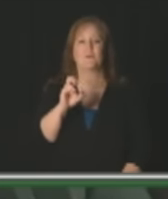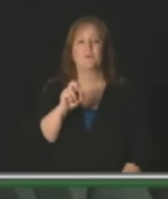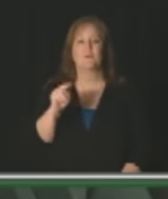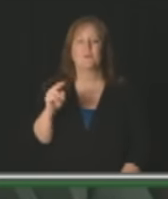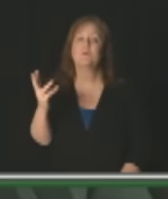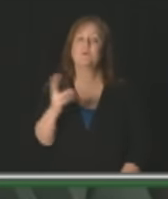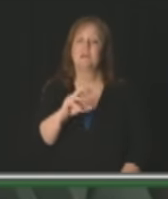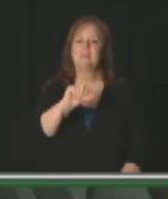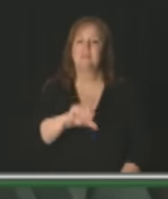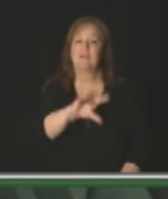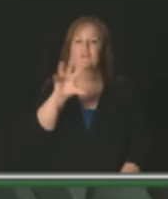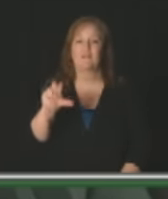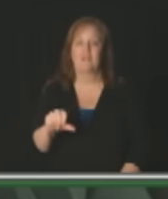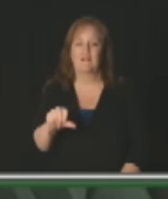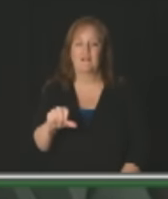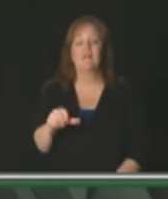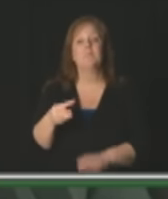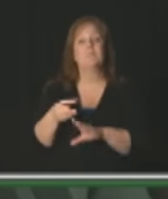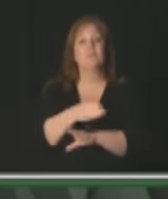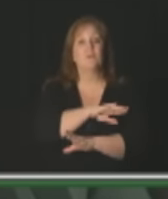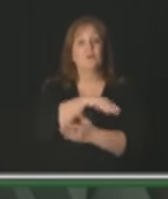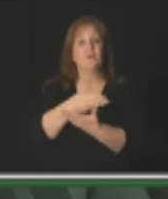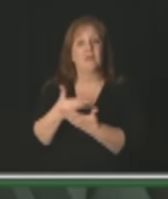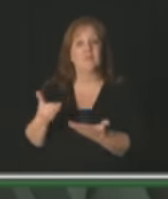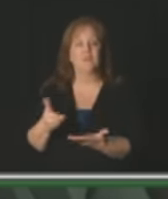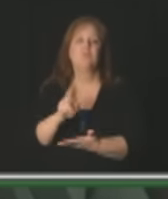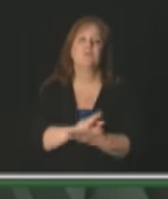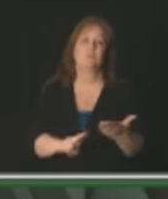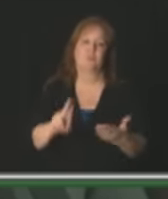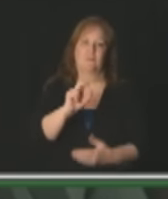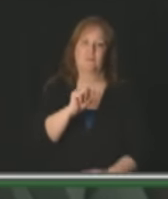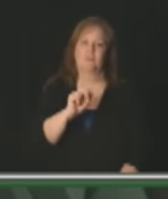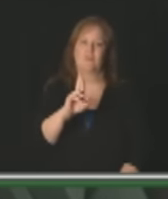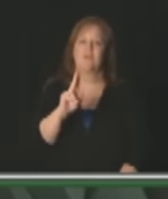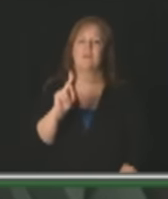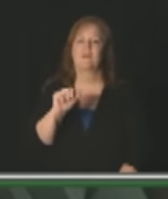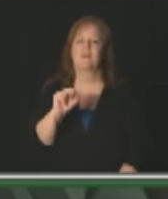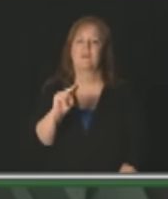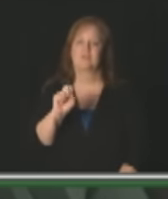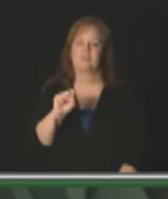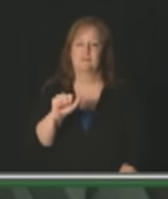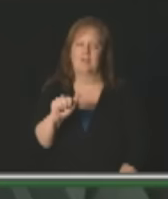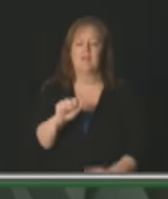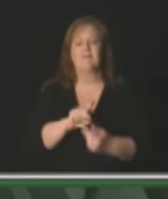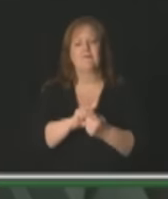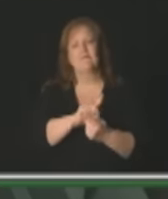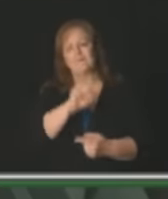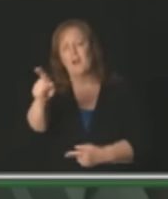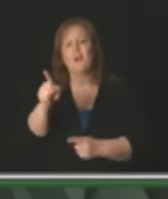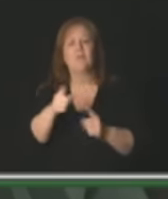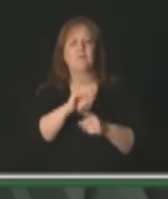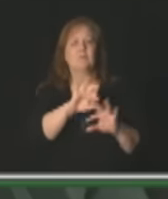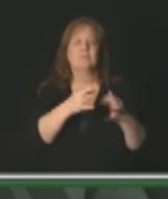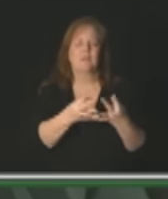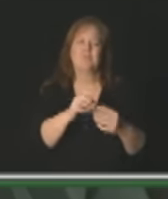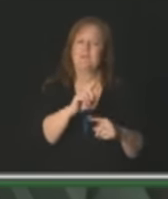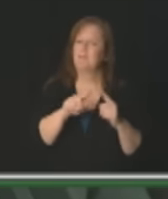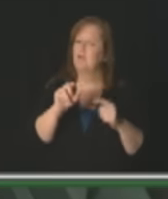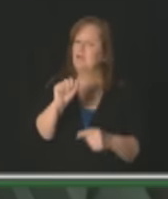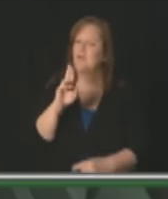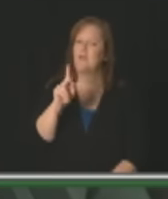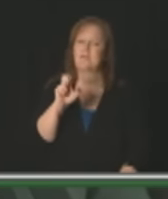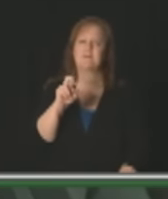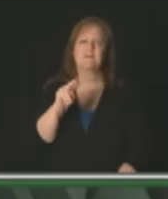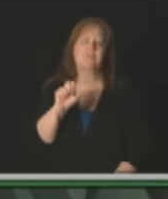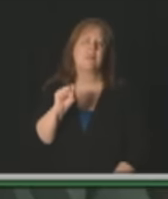to us via the University of Arkansas. Far from home and family, Arkansas was not a fit for Carl. He continued